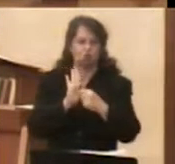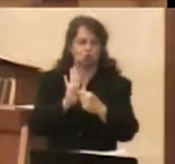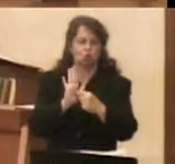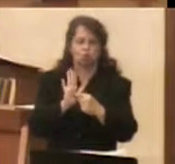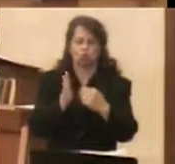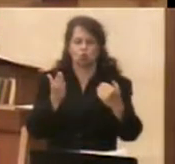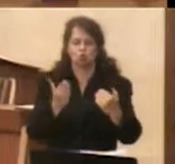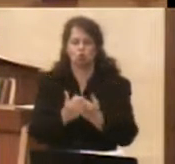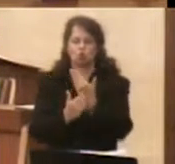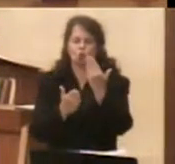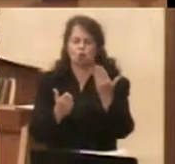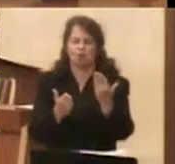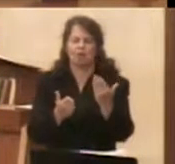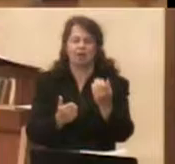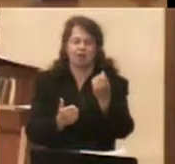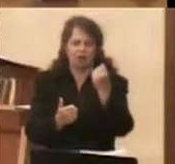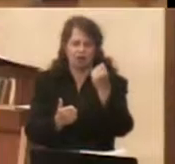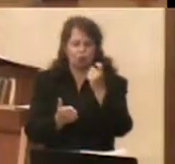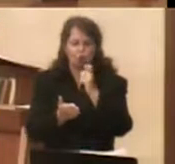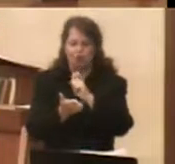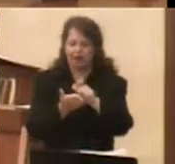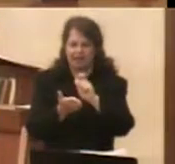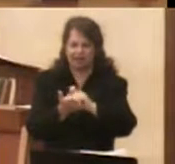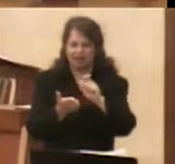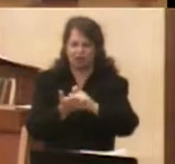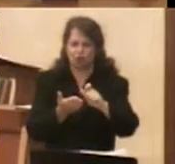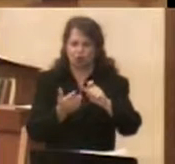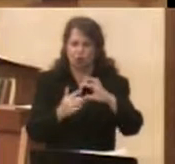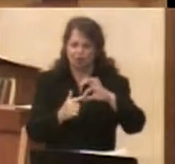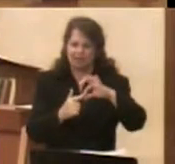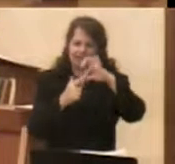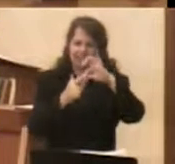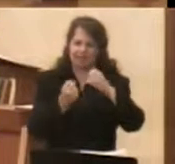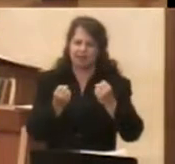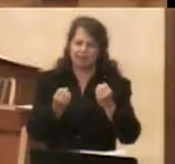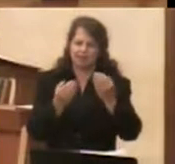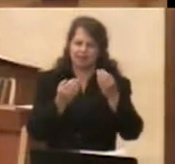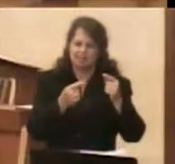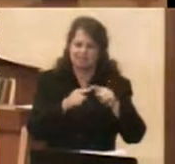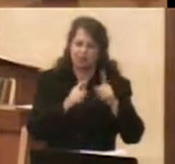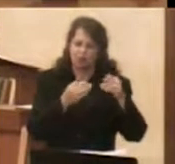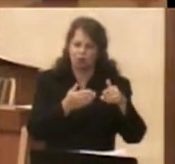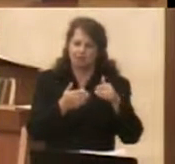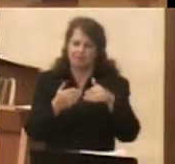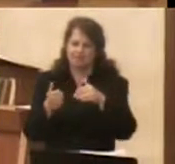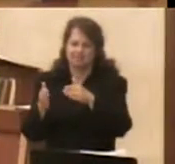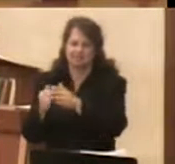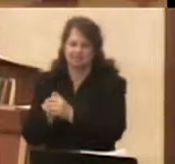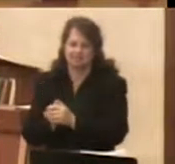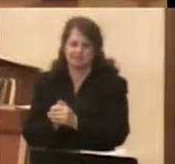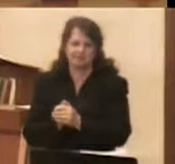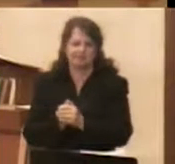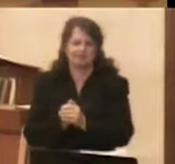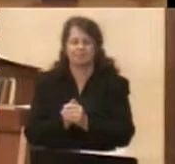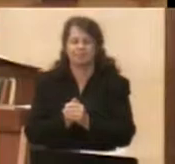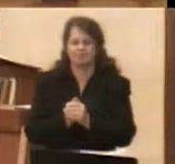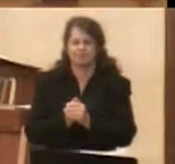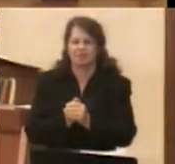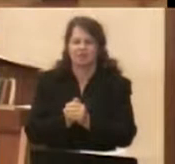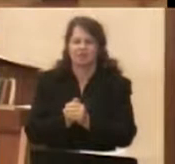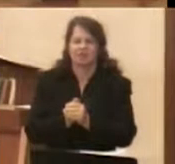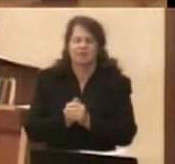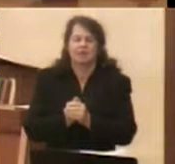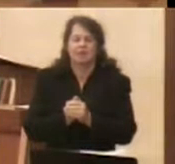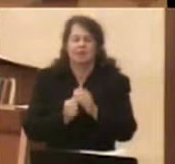of literature in the New Testament, unique in many ways. It is apocalyptic literature. In a